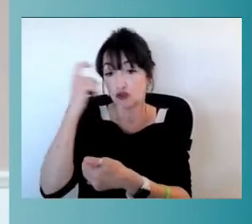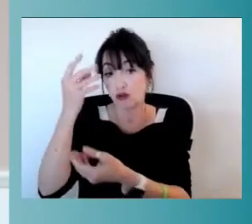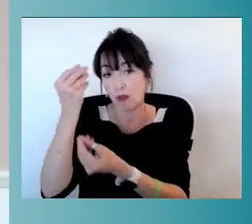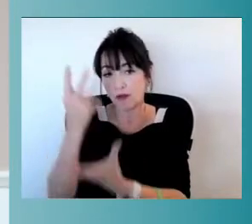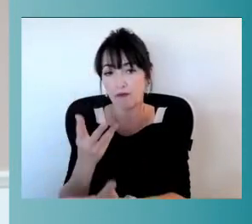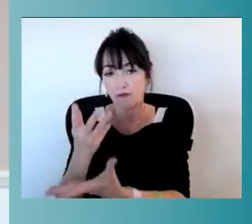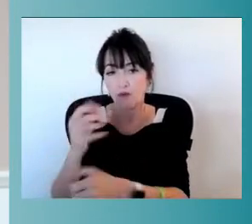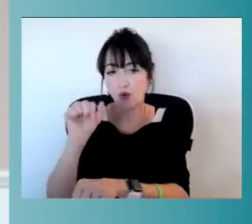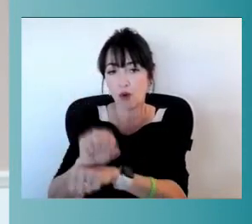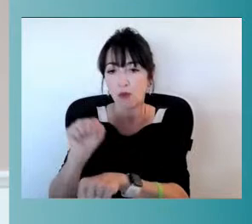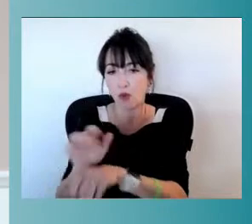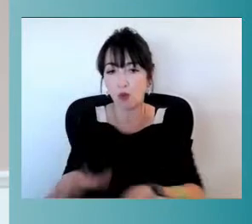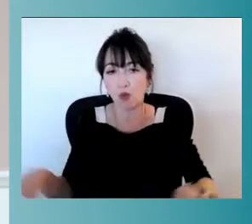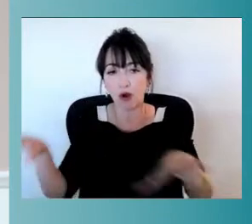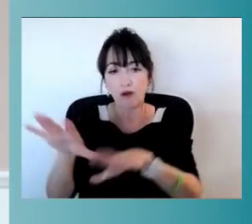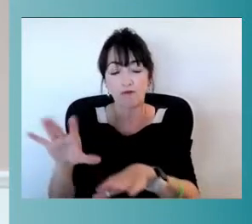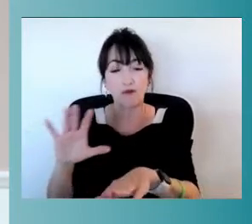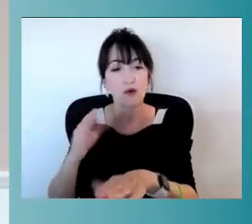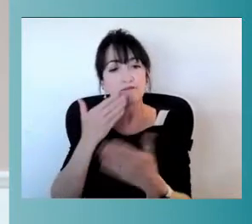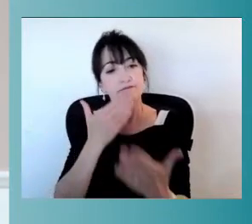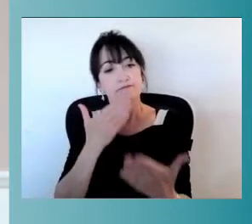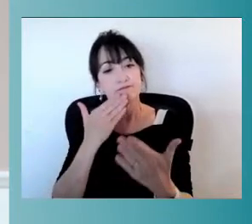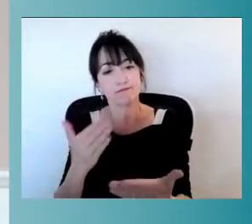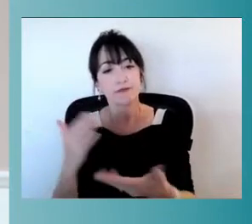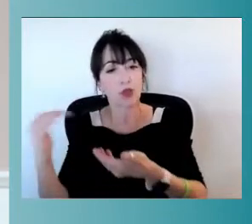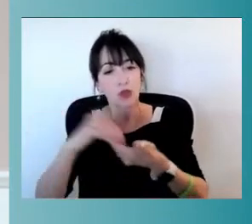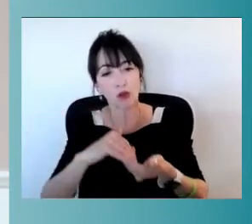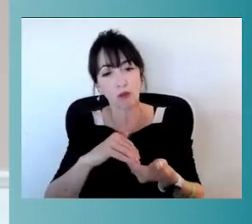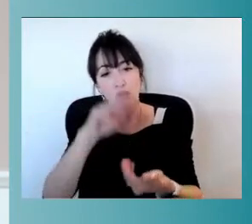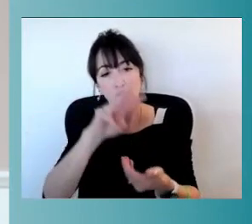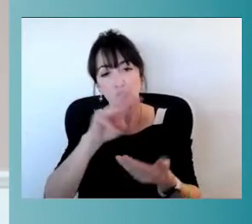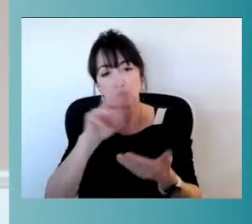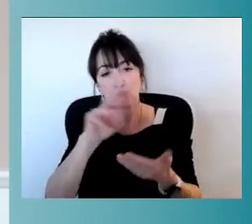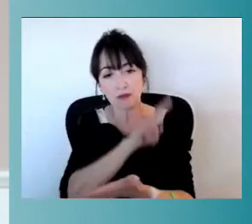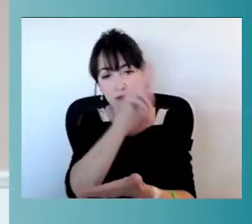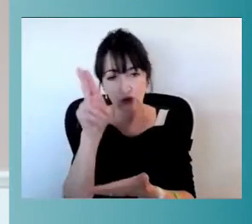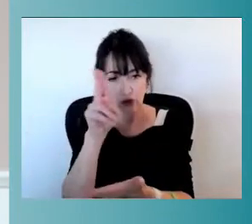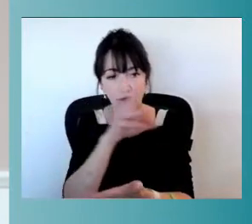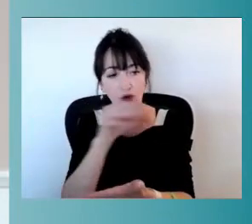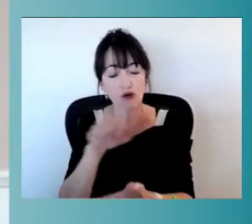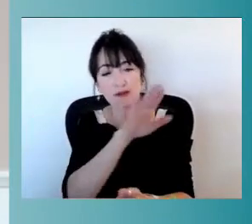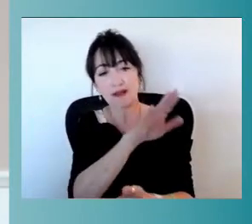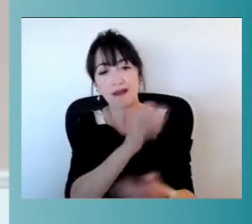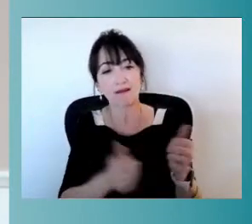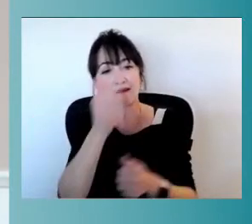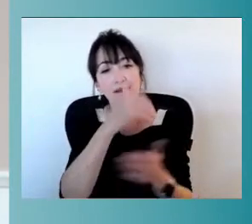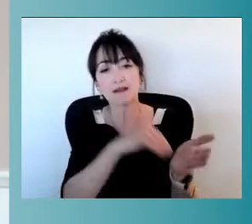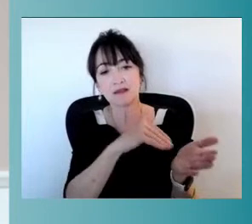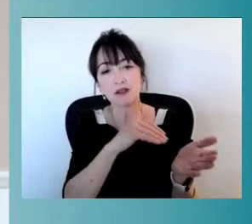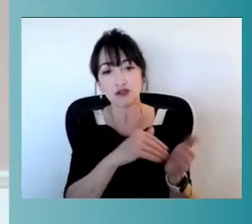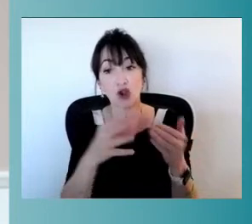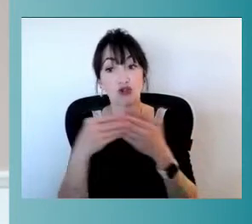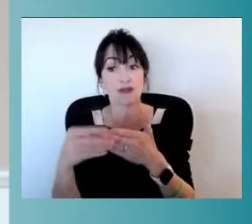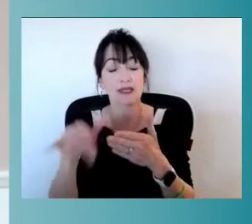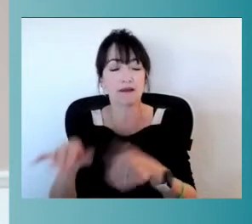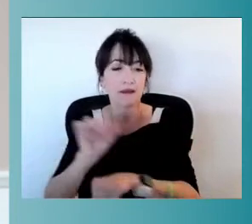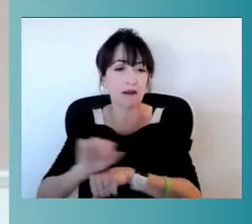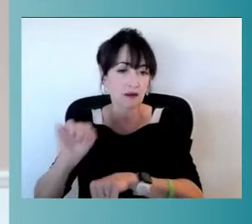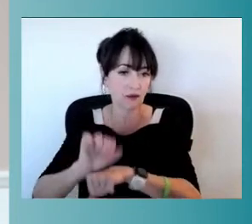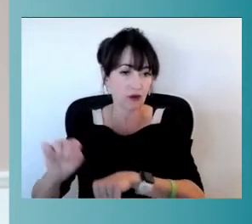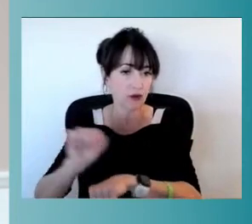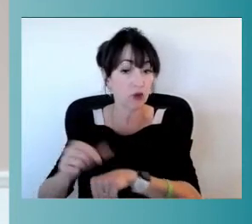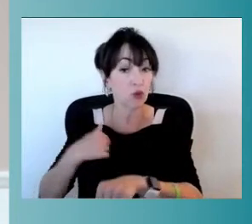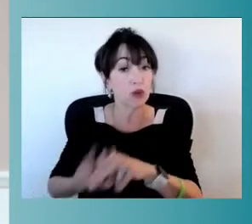partners in the room, Wilmington University and Dr. Deb Berkey, for really leading that effort. We increased protective factors